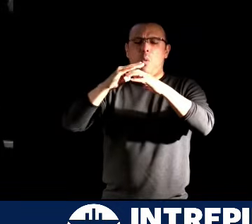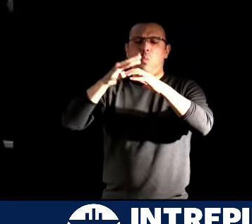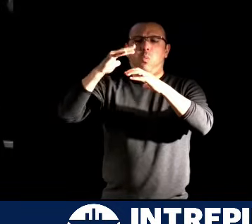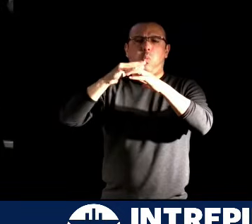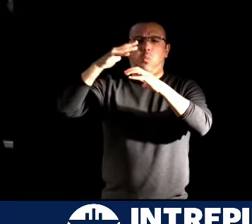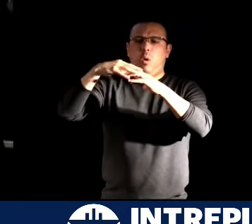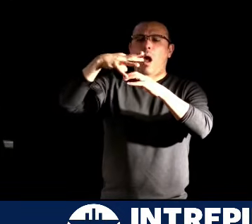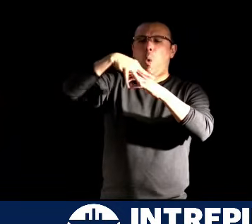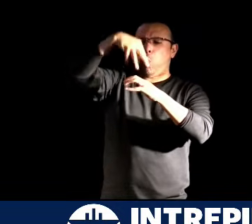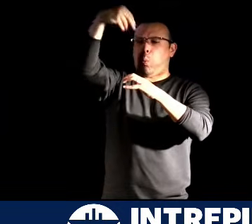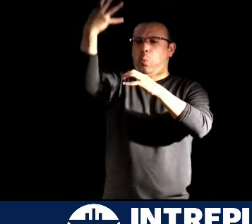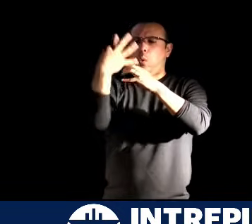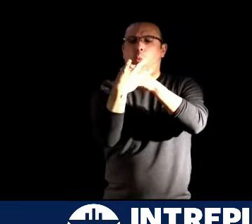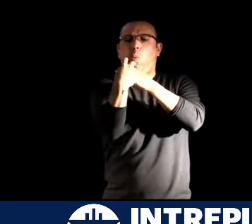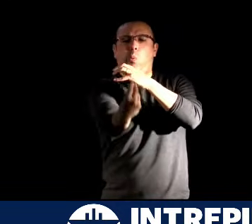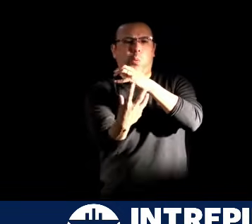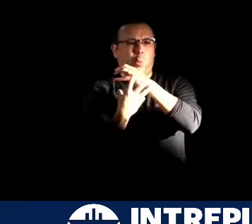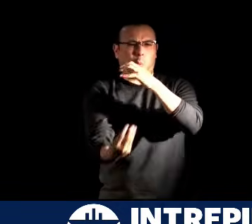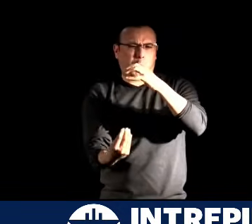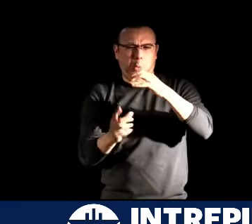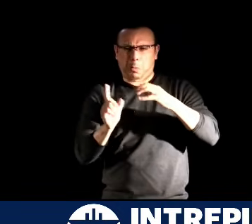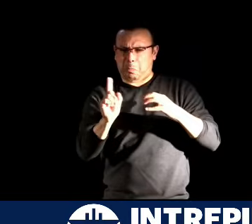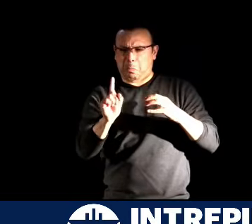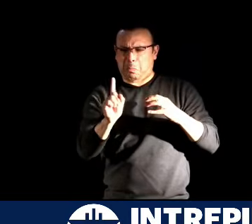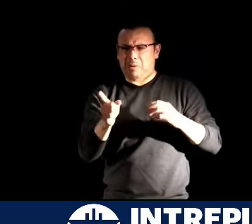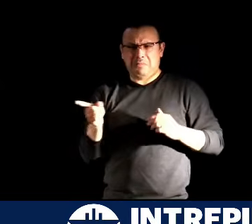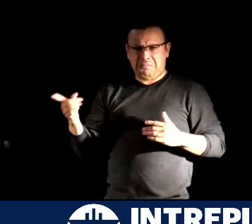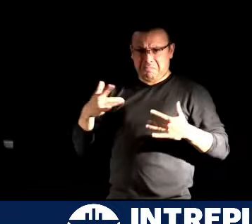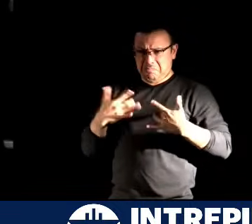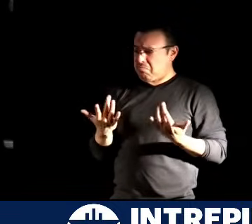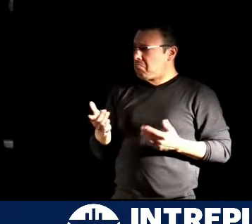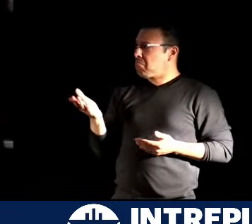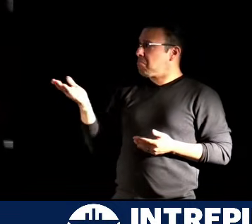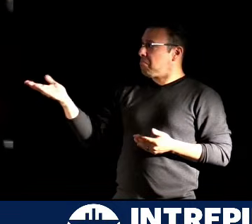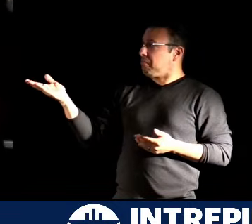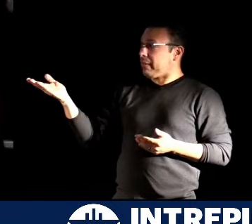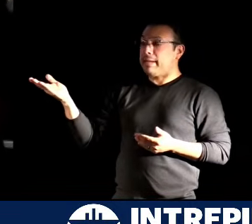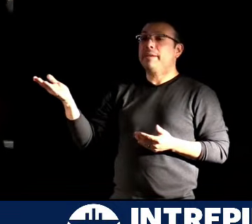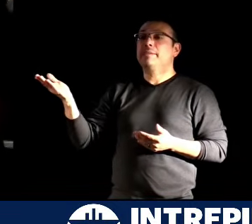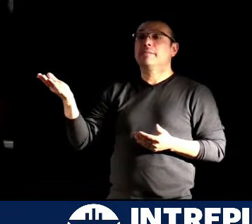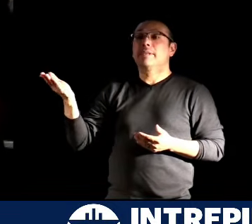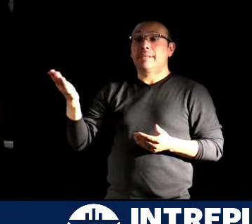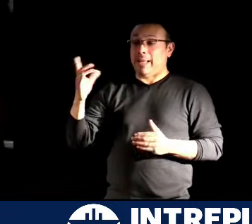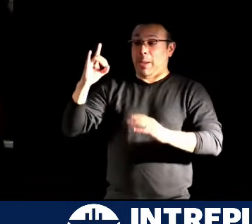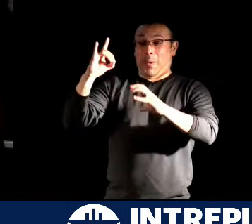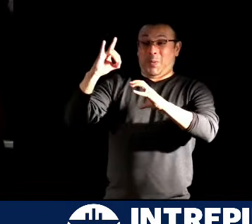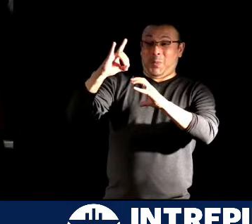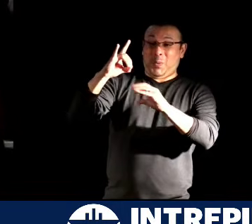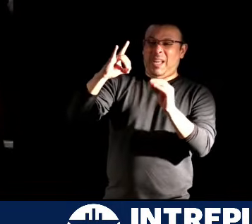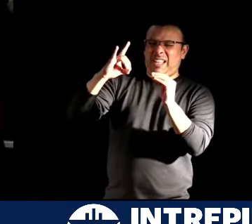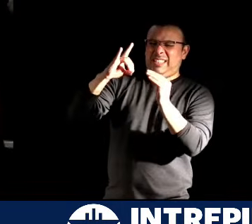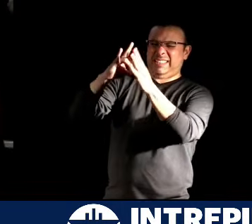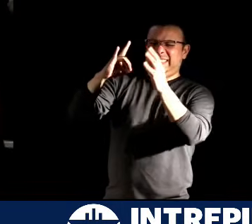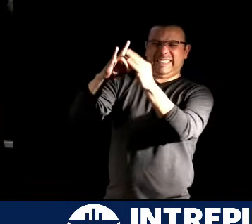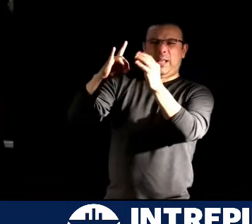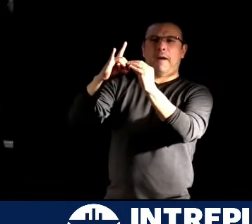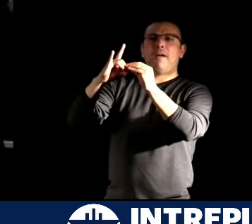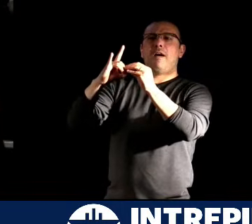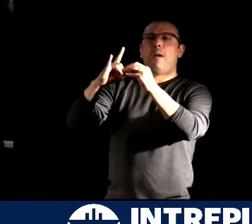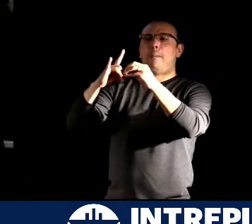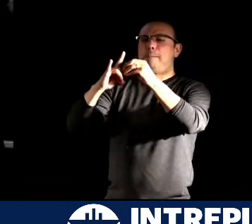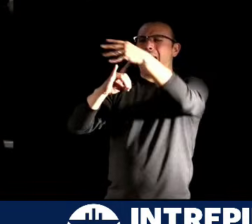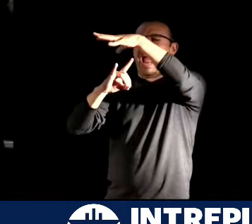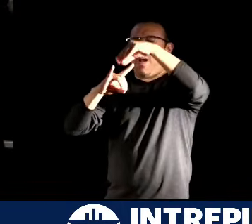coronal mass ejections. What we are looking at here is basically debris from the spacecraft. The spacecraft is